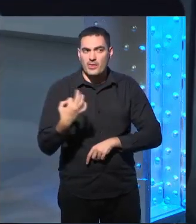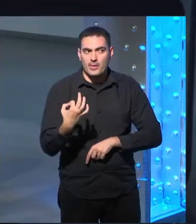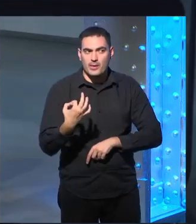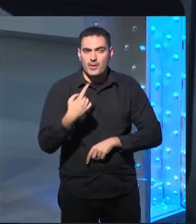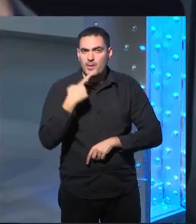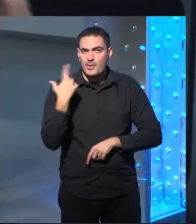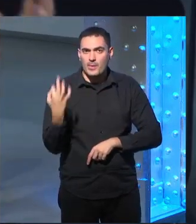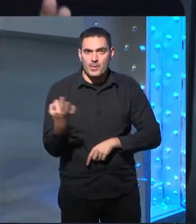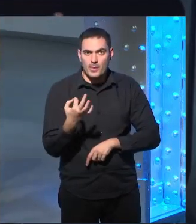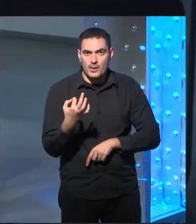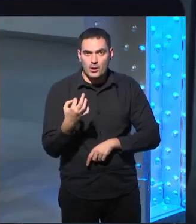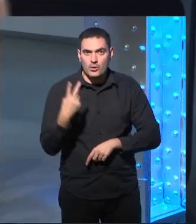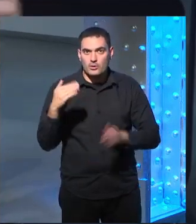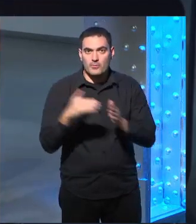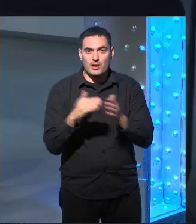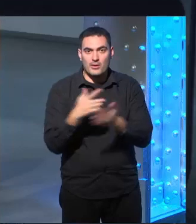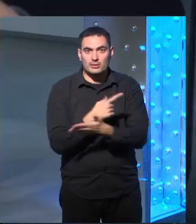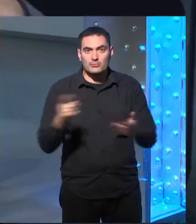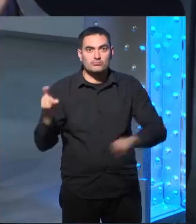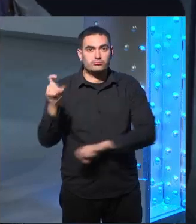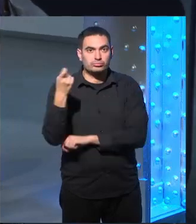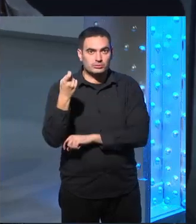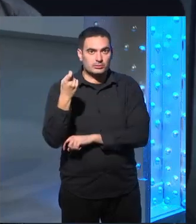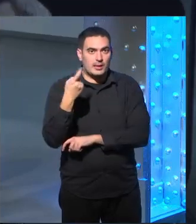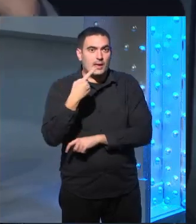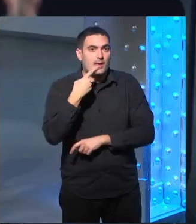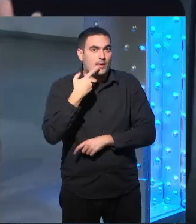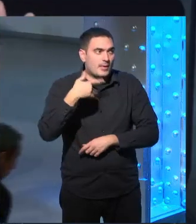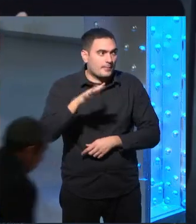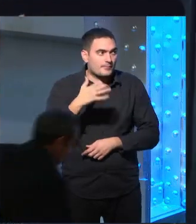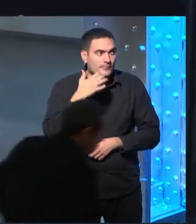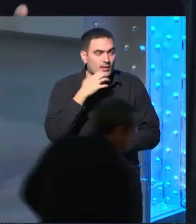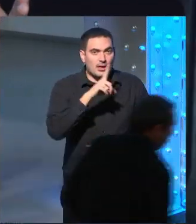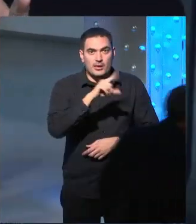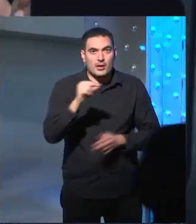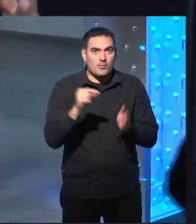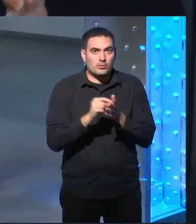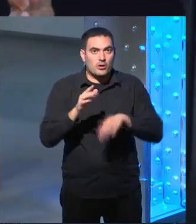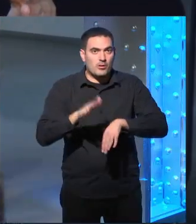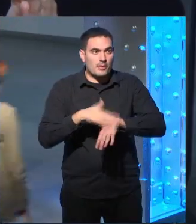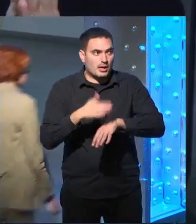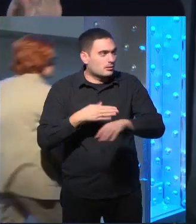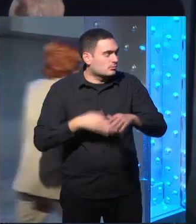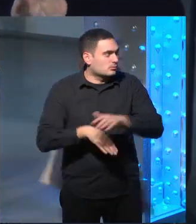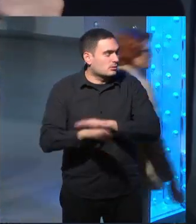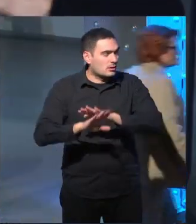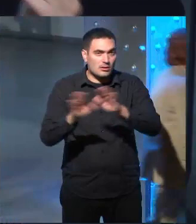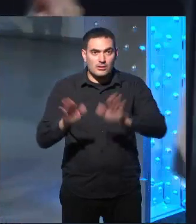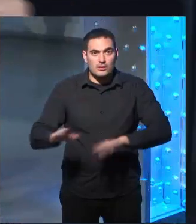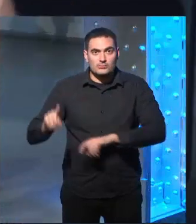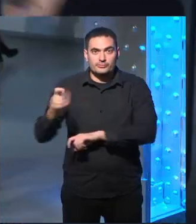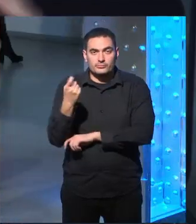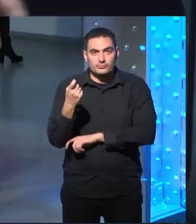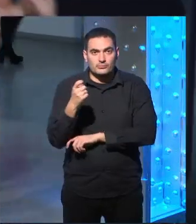Japan. They said that they would achieve this before 2016. So if you needed 100 points